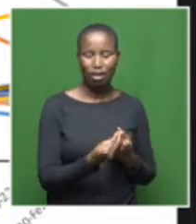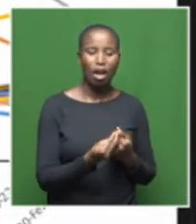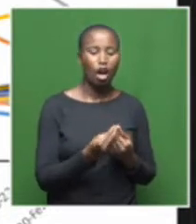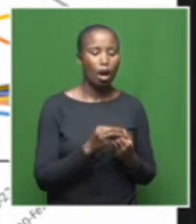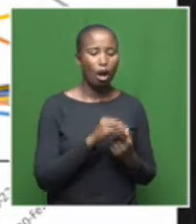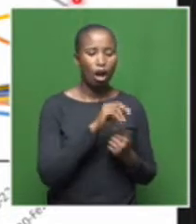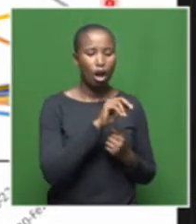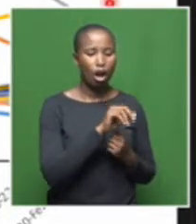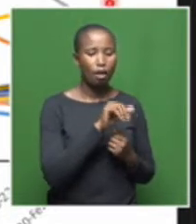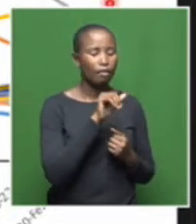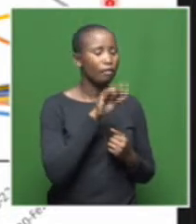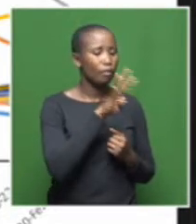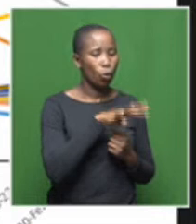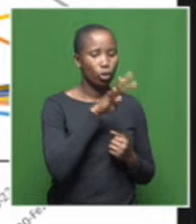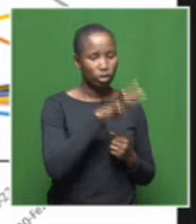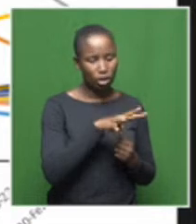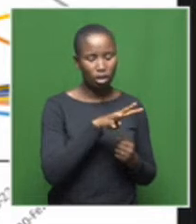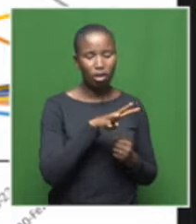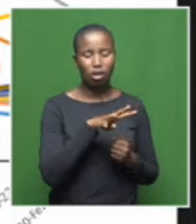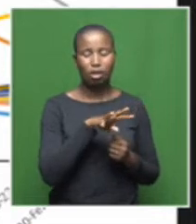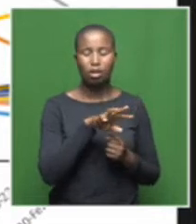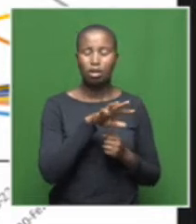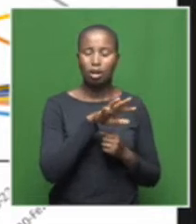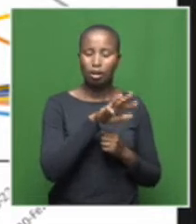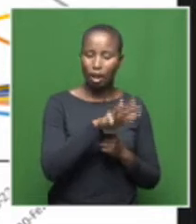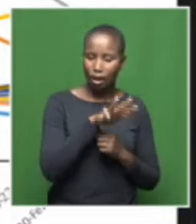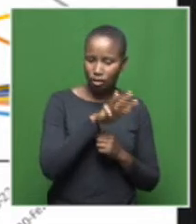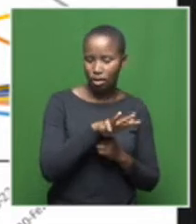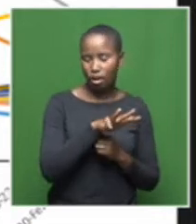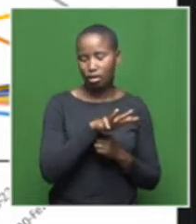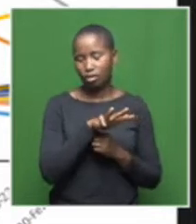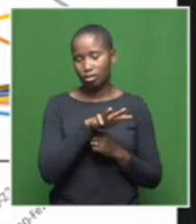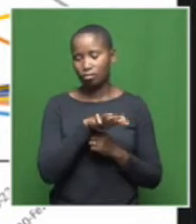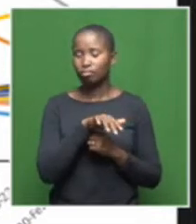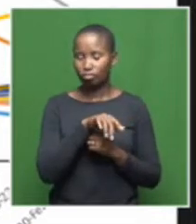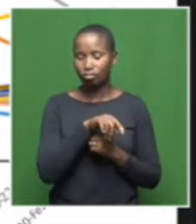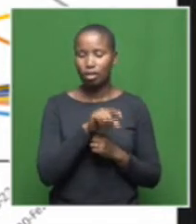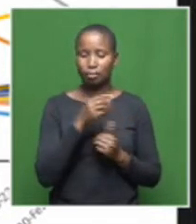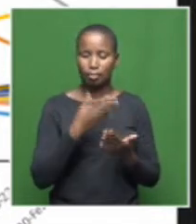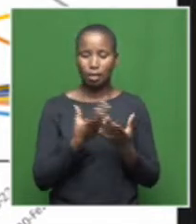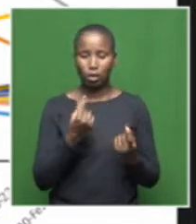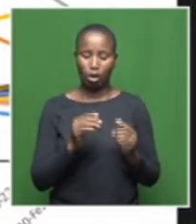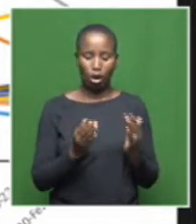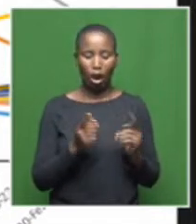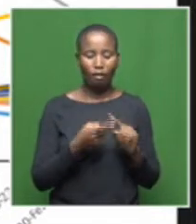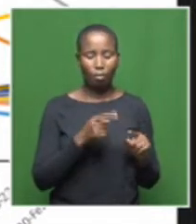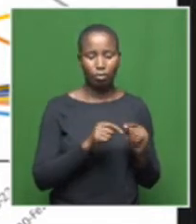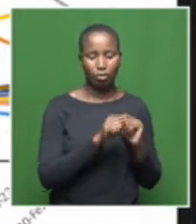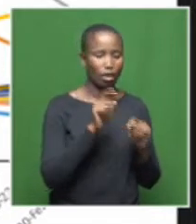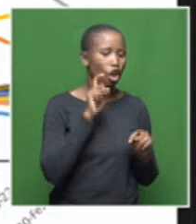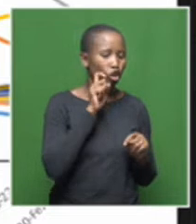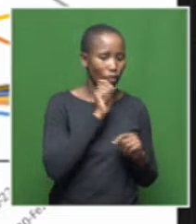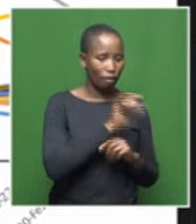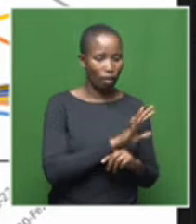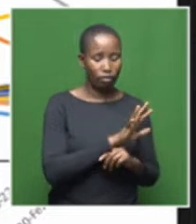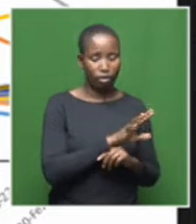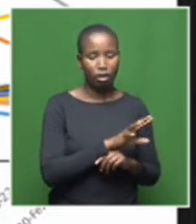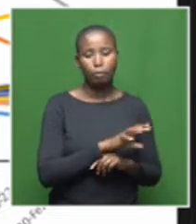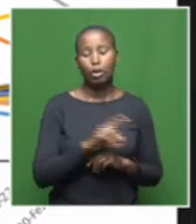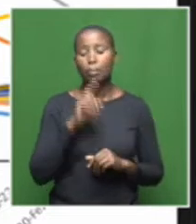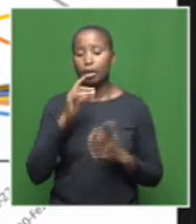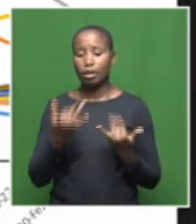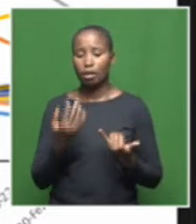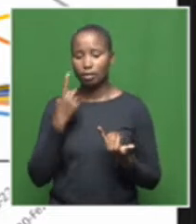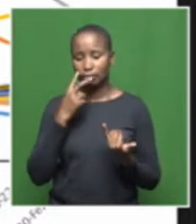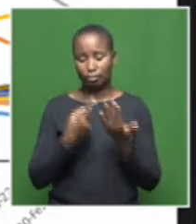14-year-olds, 15 to 19-year-olds, and to a lesser degree, the 5 to 9-year-olds. And so while we did see that peak, this was really associated